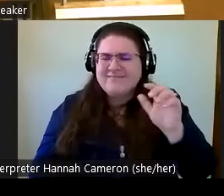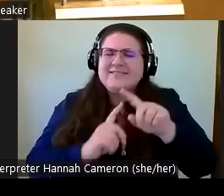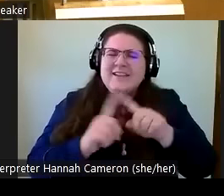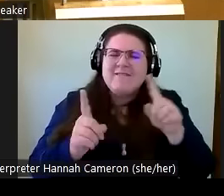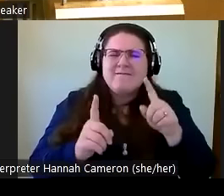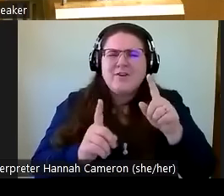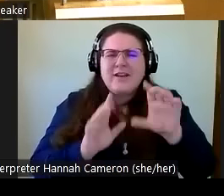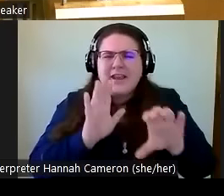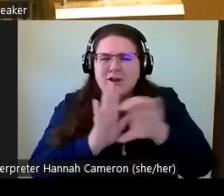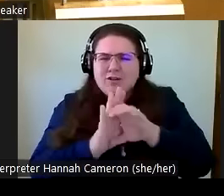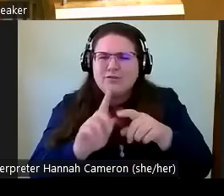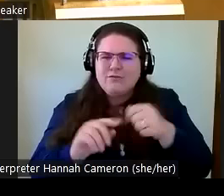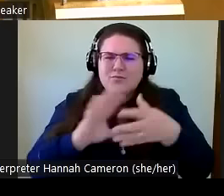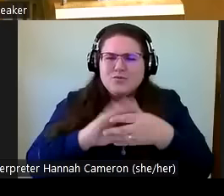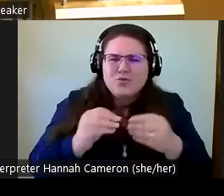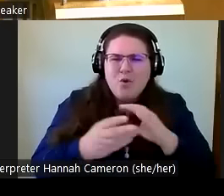very